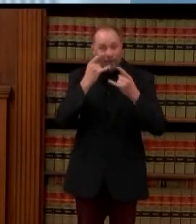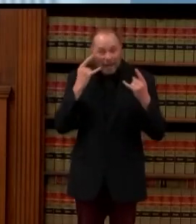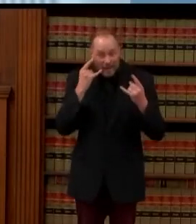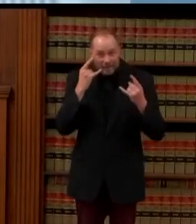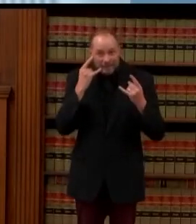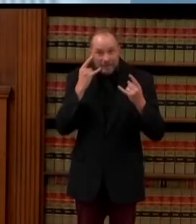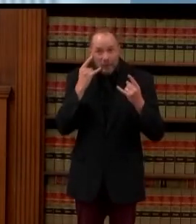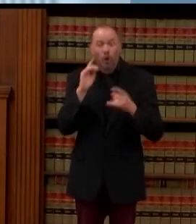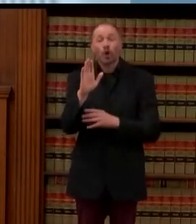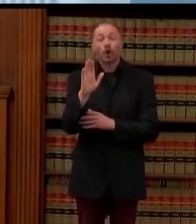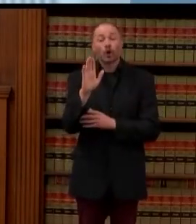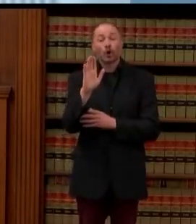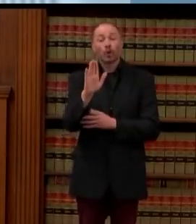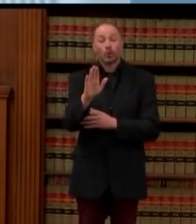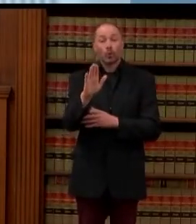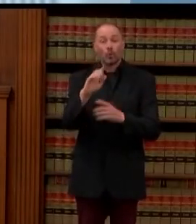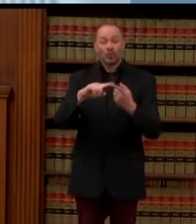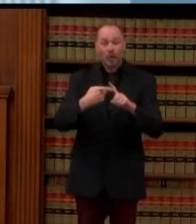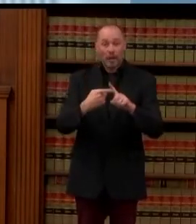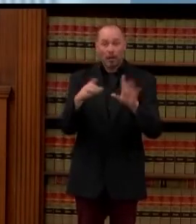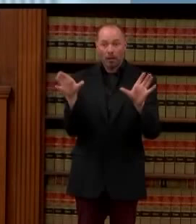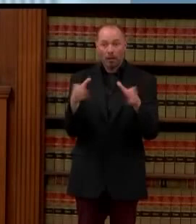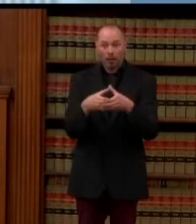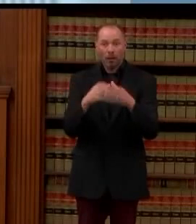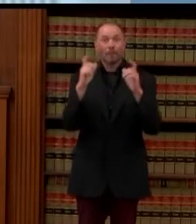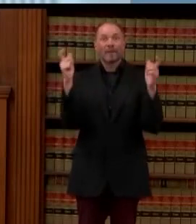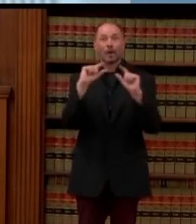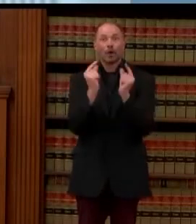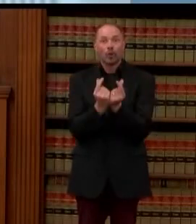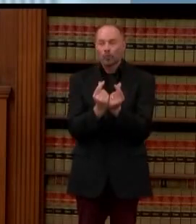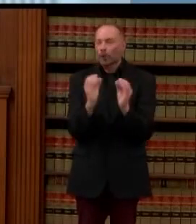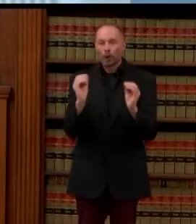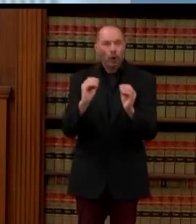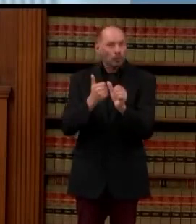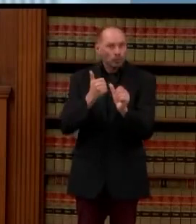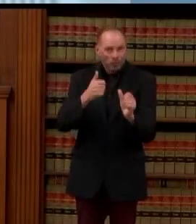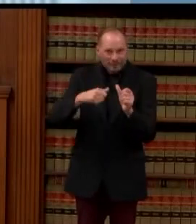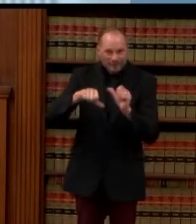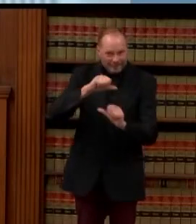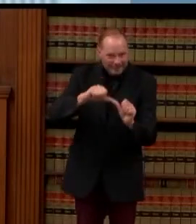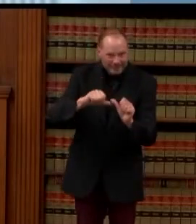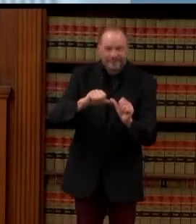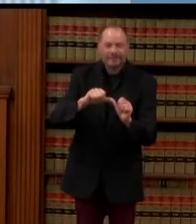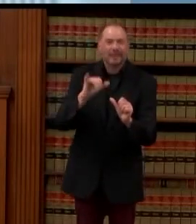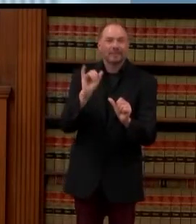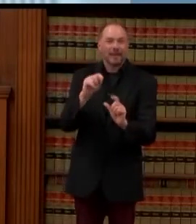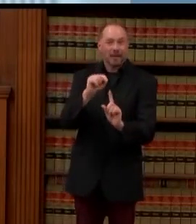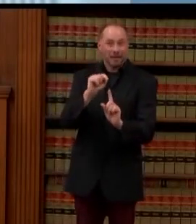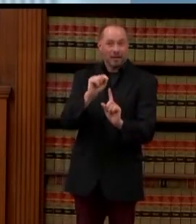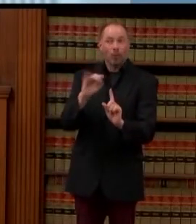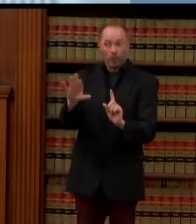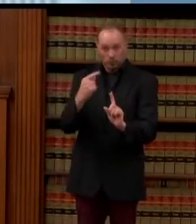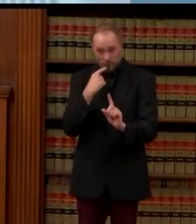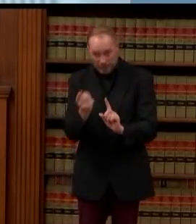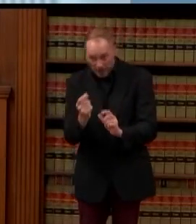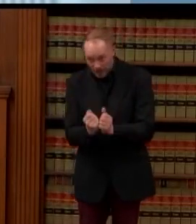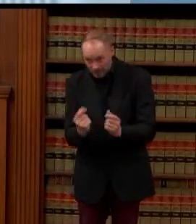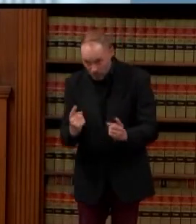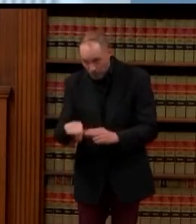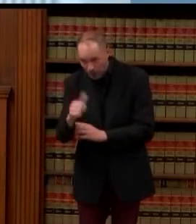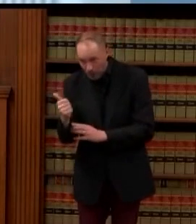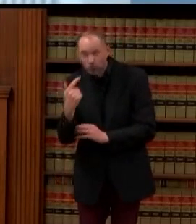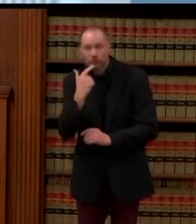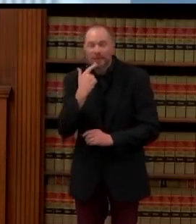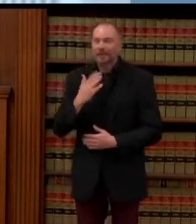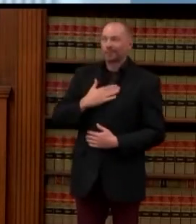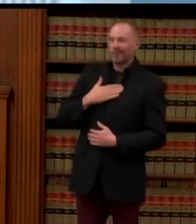you and your friends get together in a big group with no social distancing, what you're saying to everyone else is my